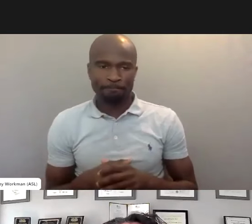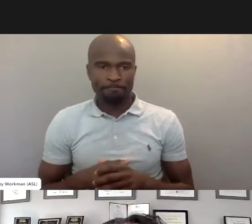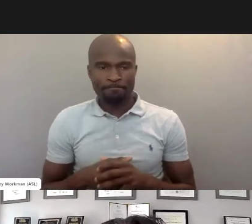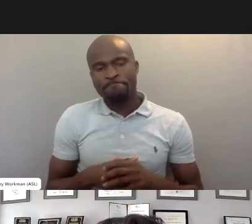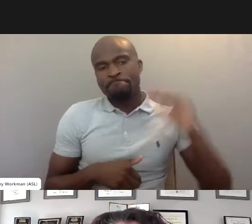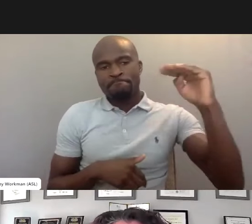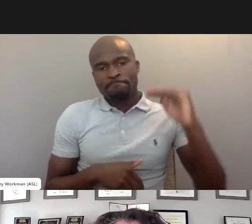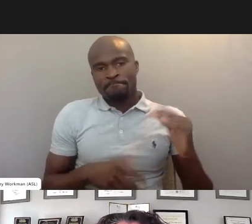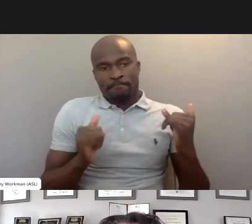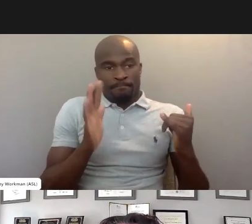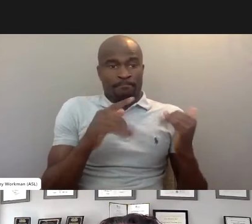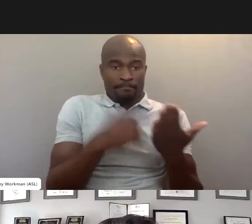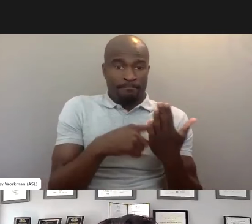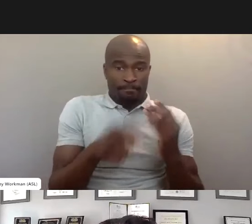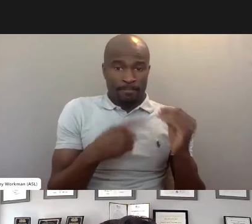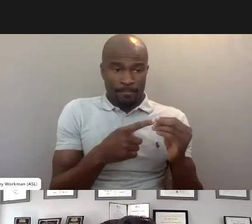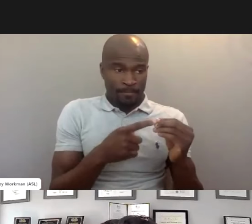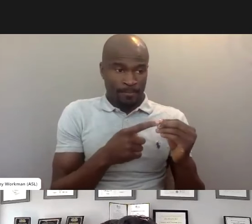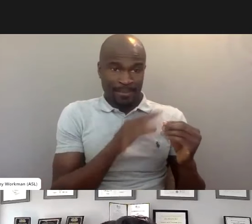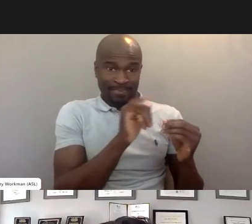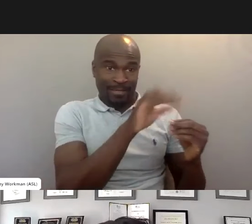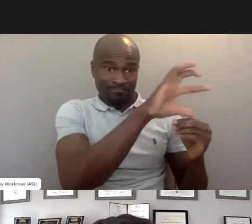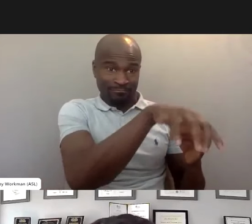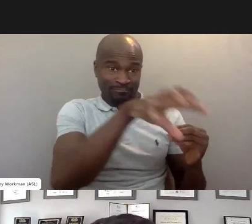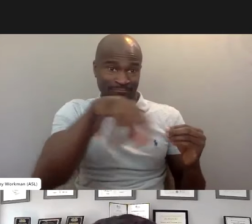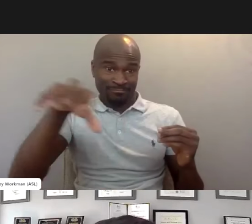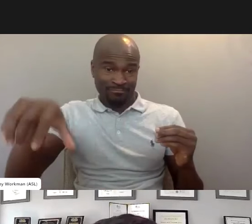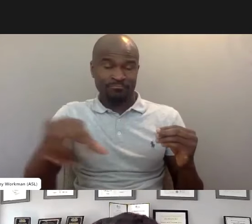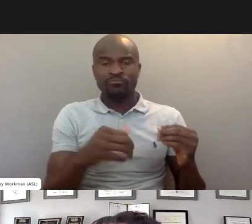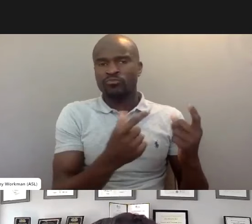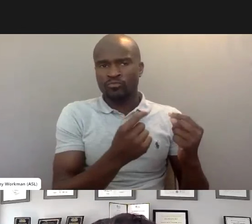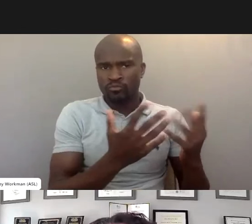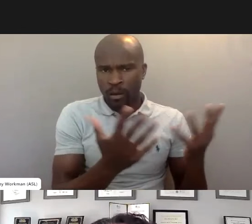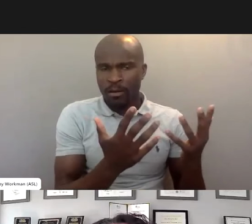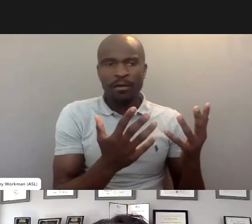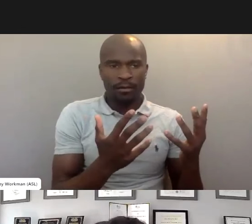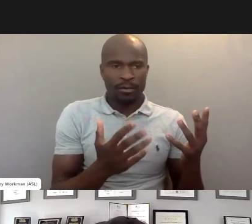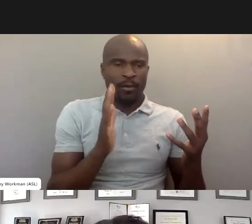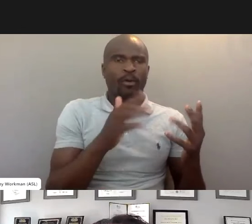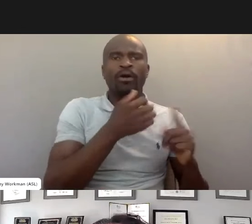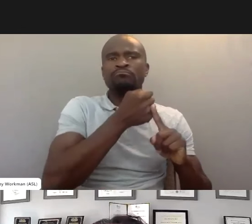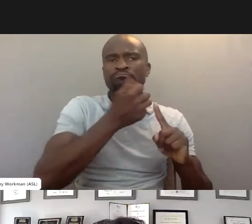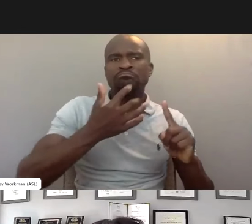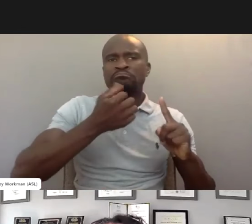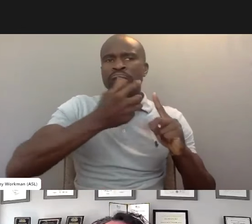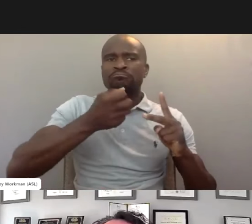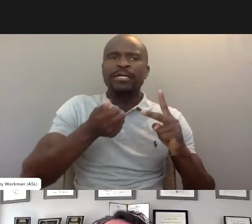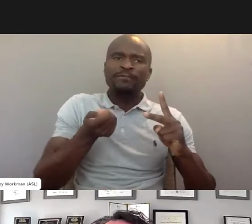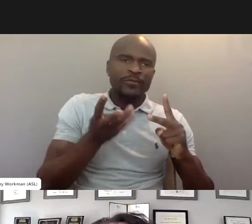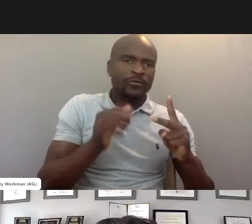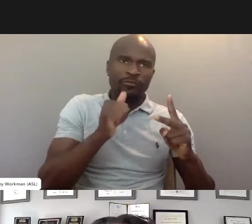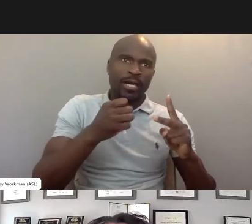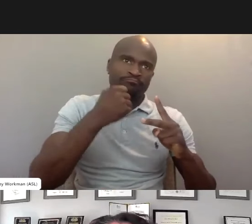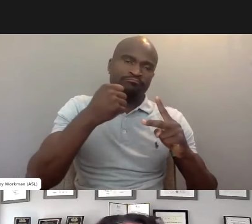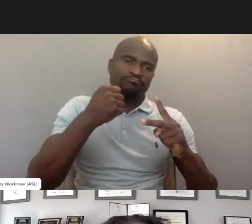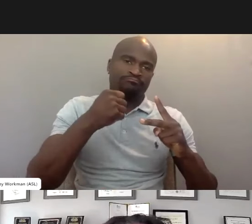these. It is not going to be an exhaustive list. I know I'm not going to do it all justice, but I'm just going to hit some high points for y'all to consider.